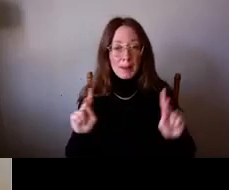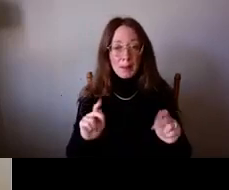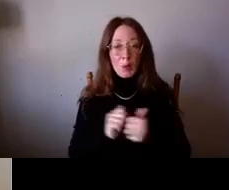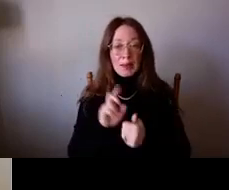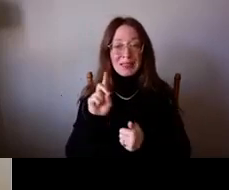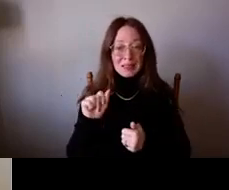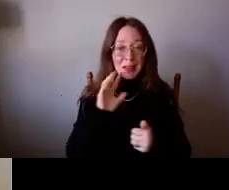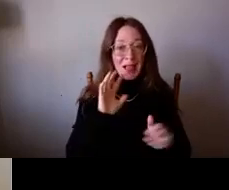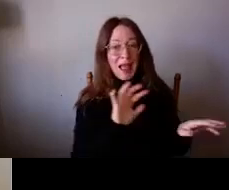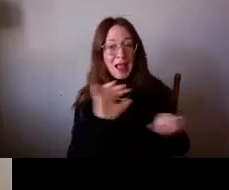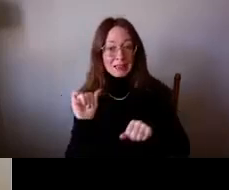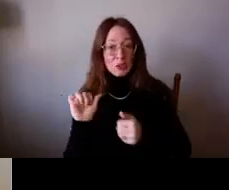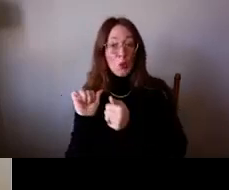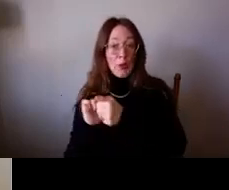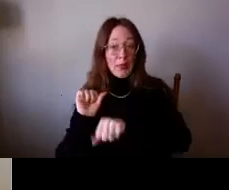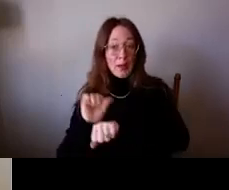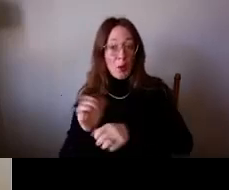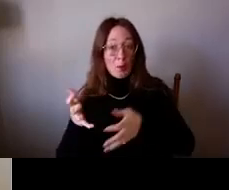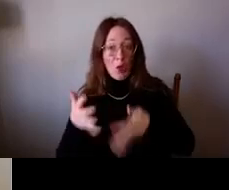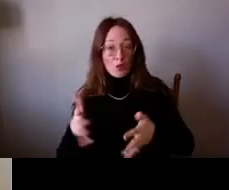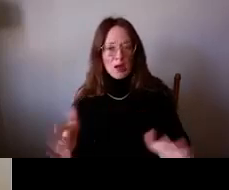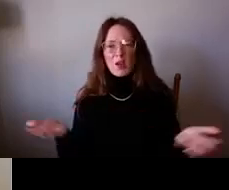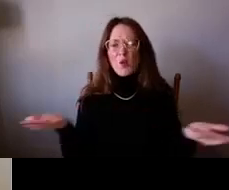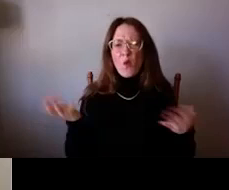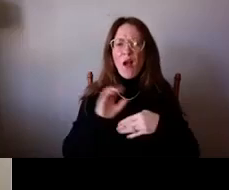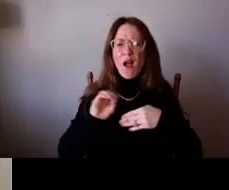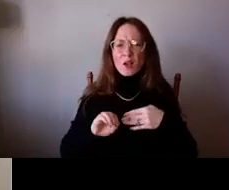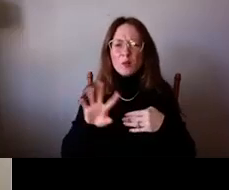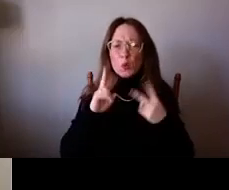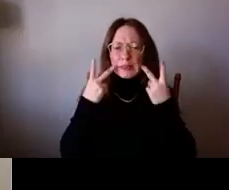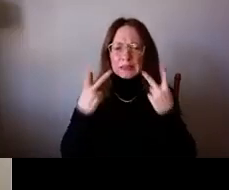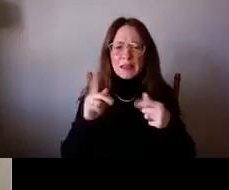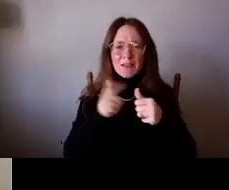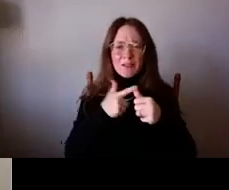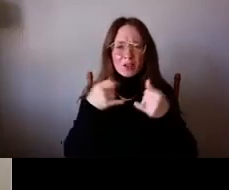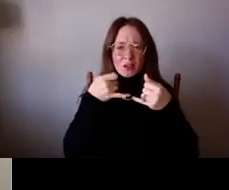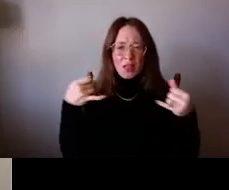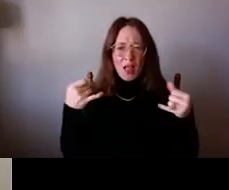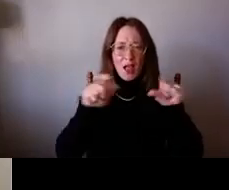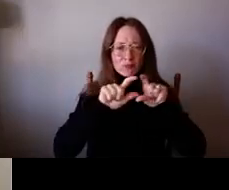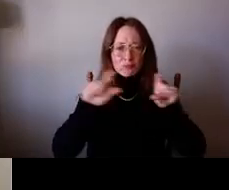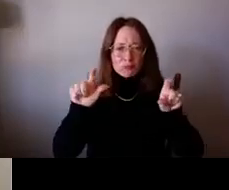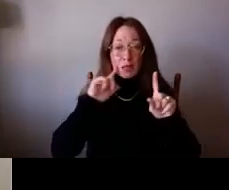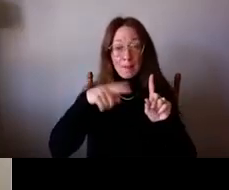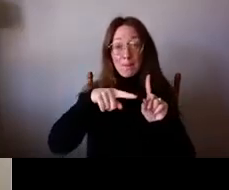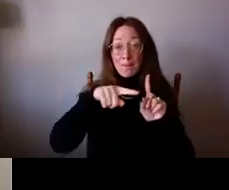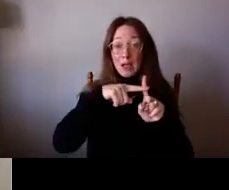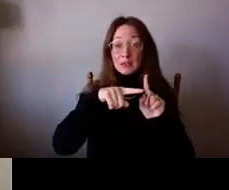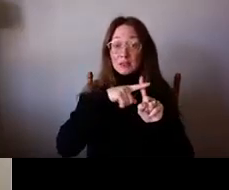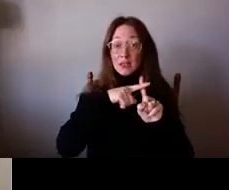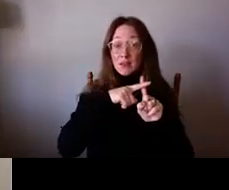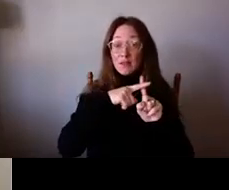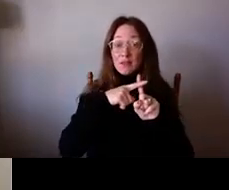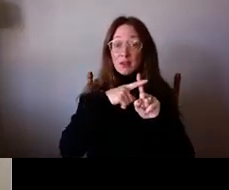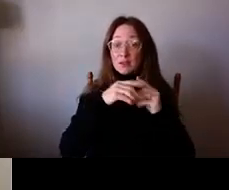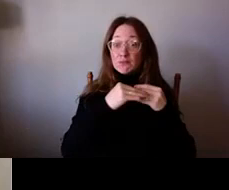employment have received. And you'll see in the first line here a positive trend in the